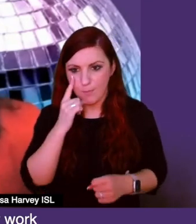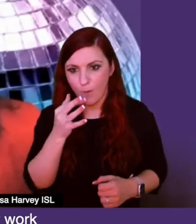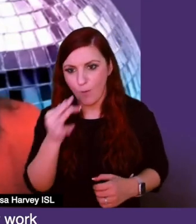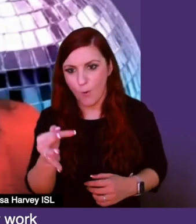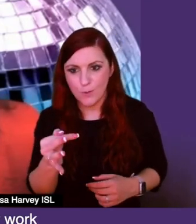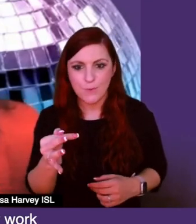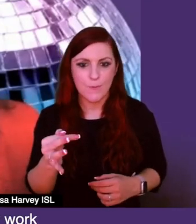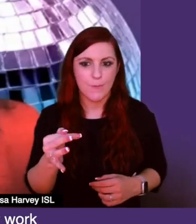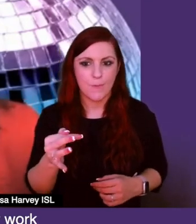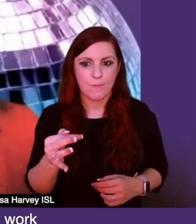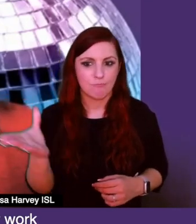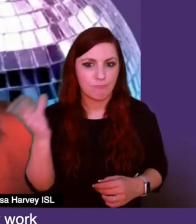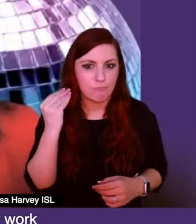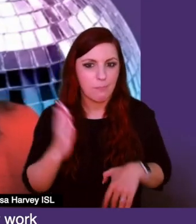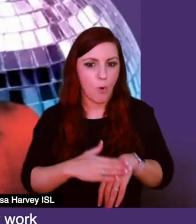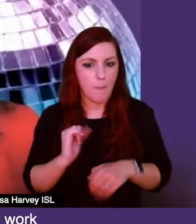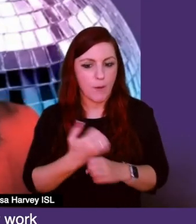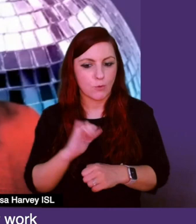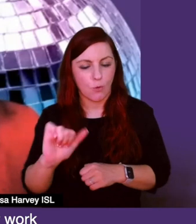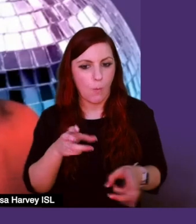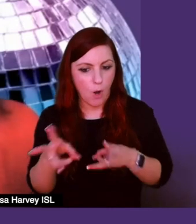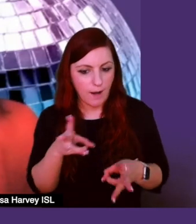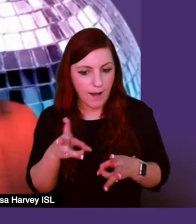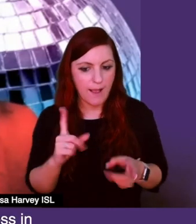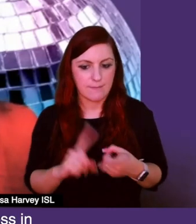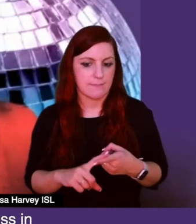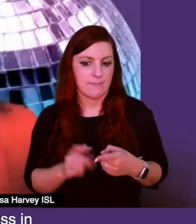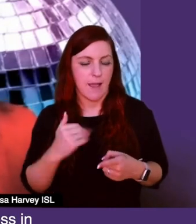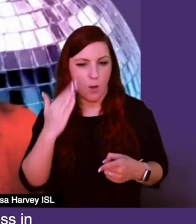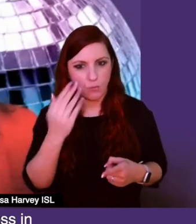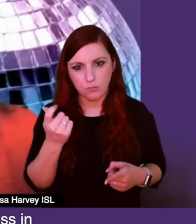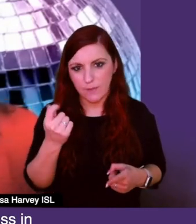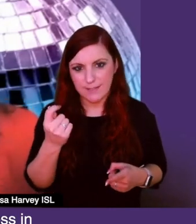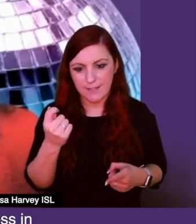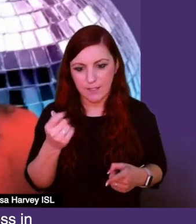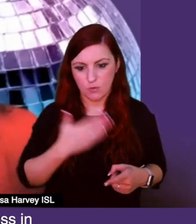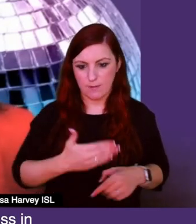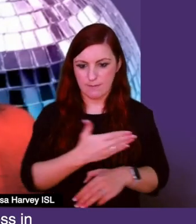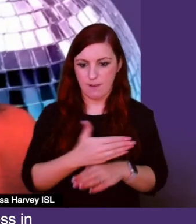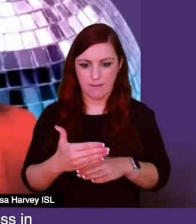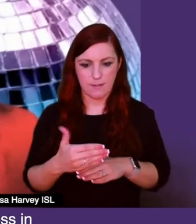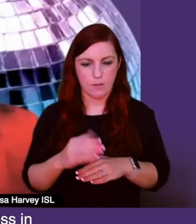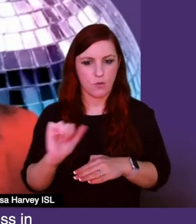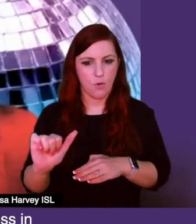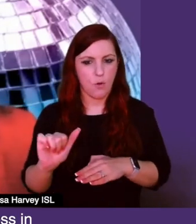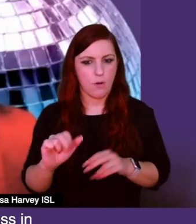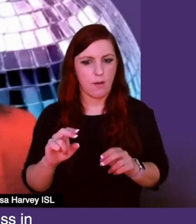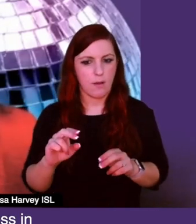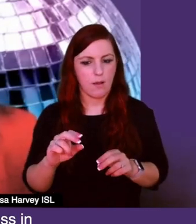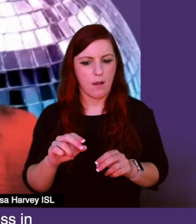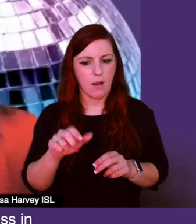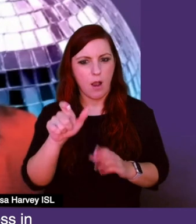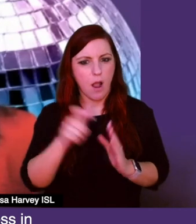looking forward to hearing more about your work. And I know you've recently restarted your column